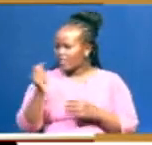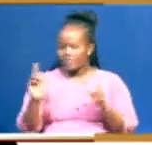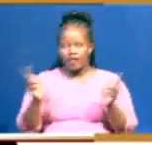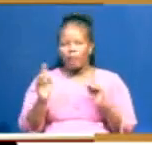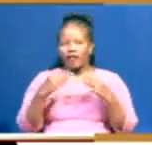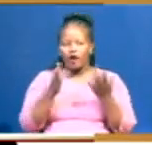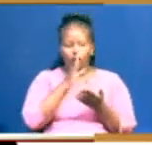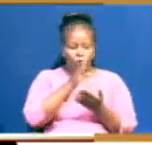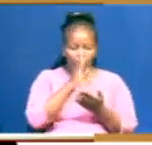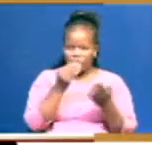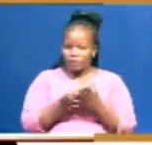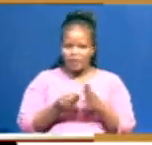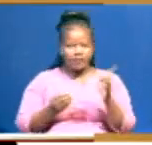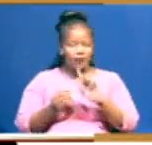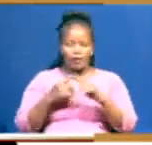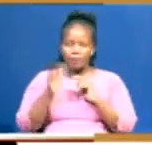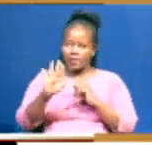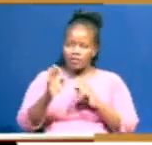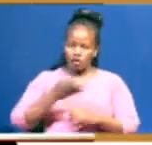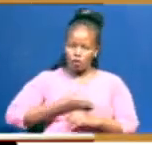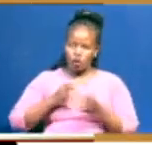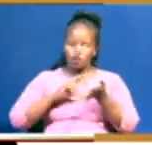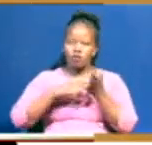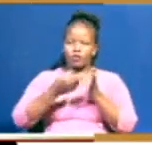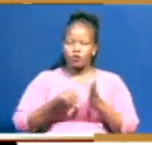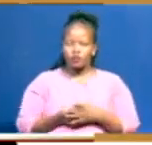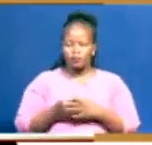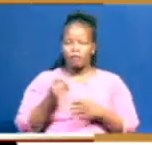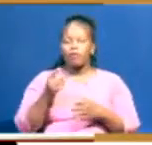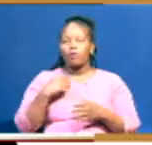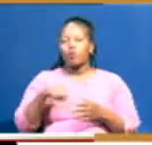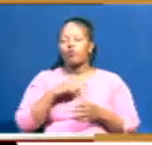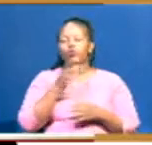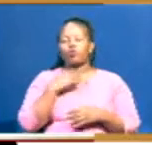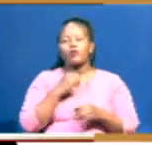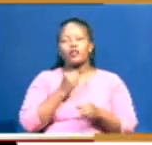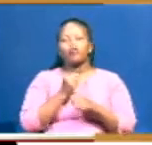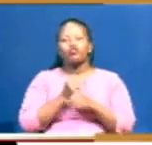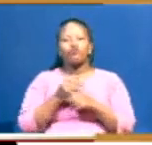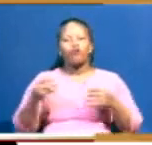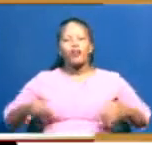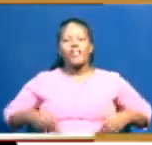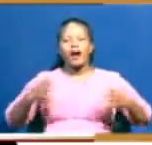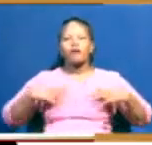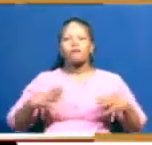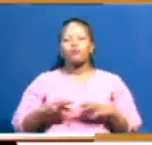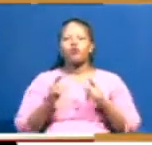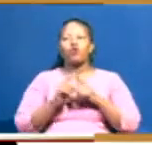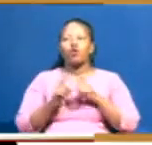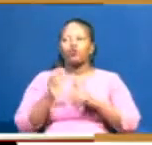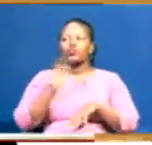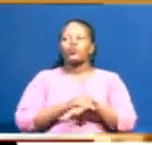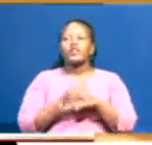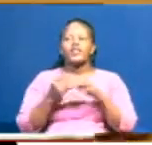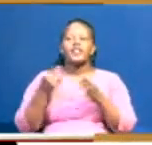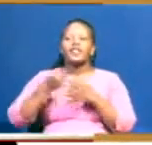but they're going to use their own resources. What we get is jobs for our young people. We also get taxes from whatever it is that